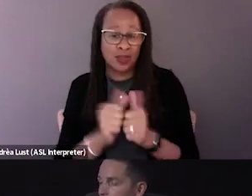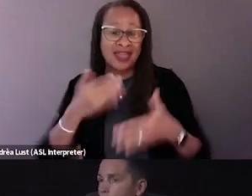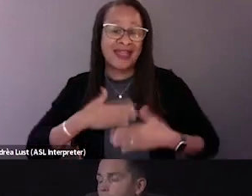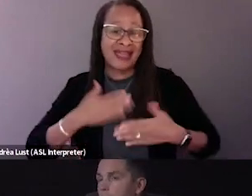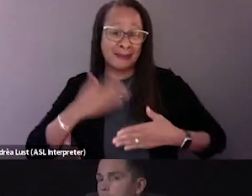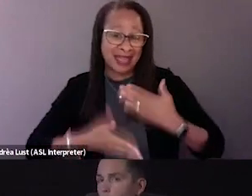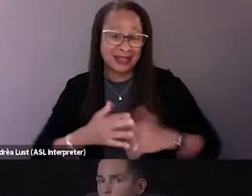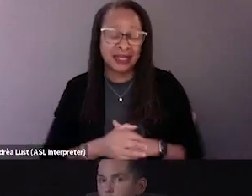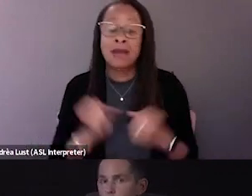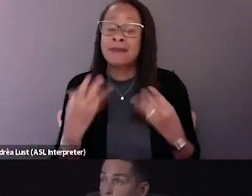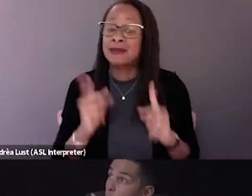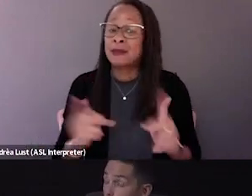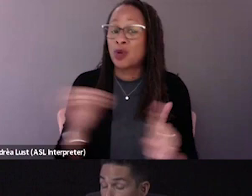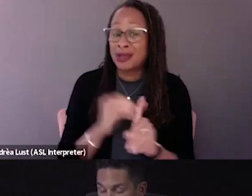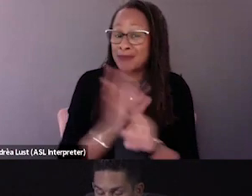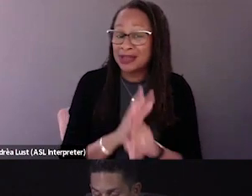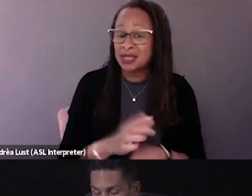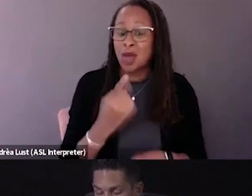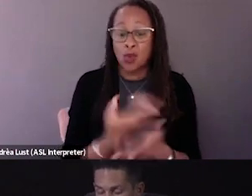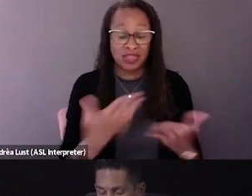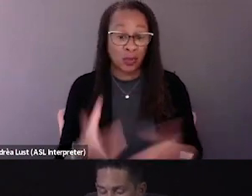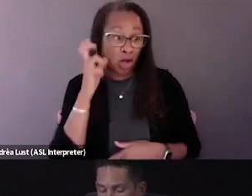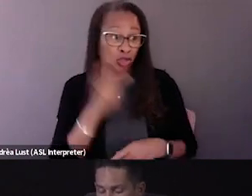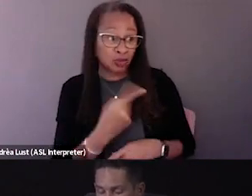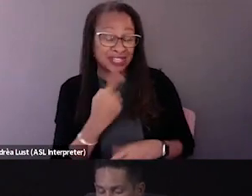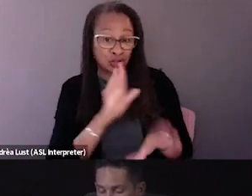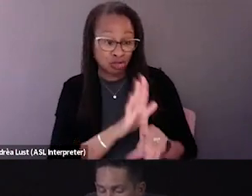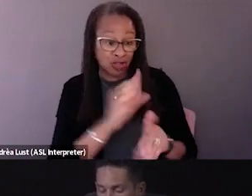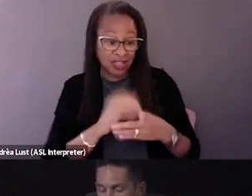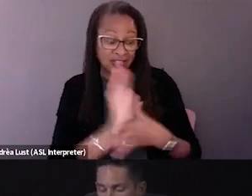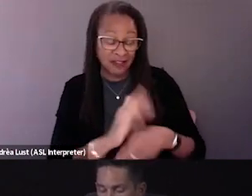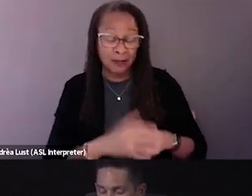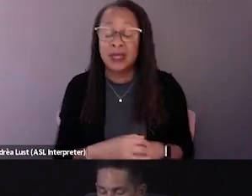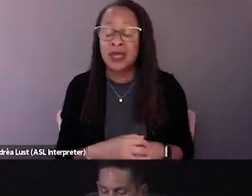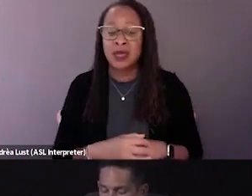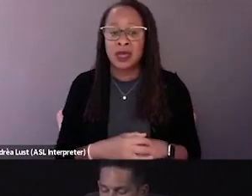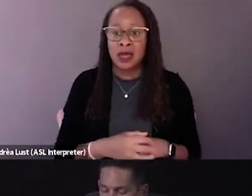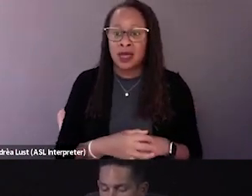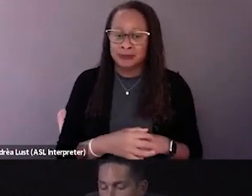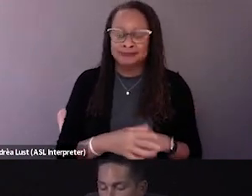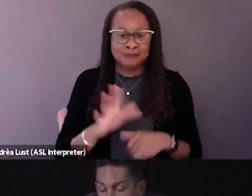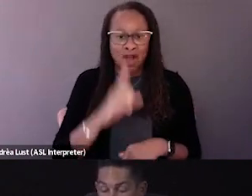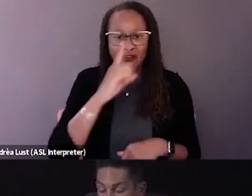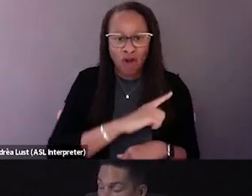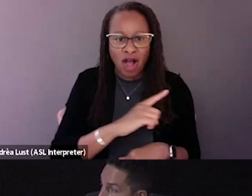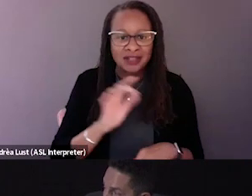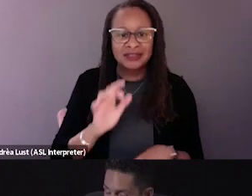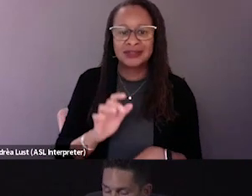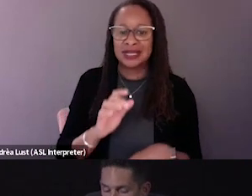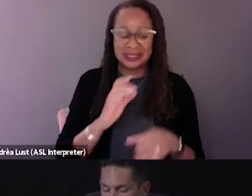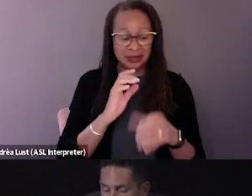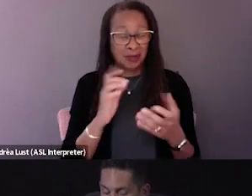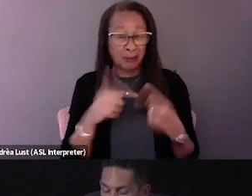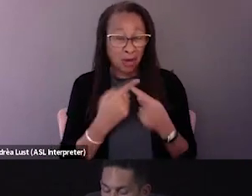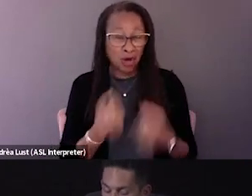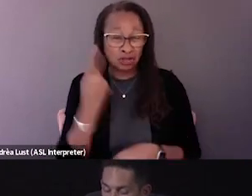people were impacted. One thing that we heard you say yourself in the film is that, committing fraud is just a matter of understanding the